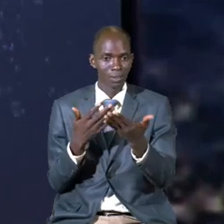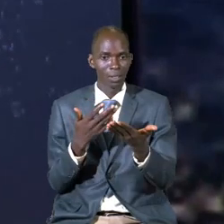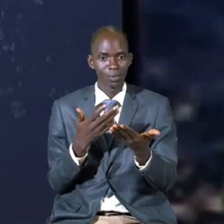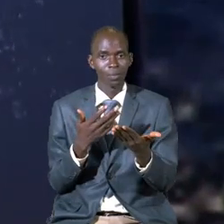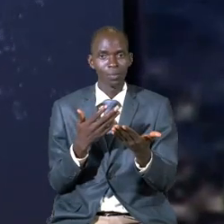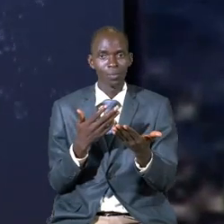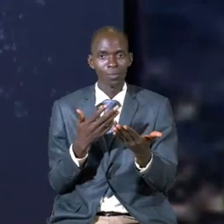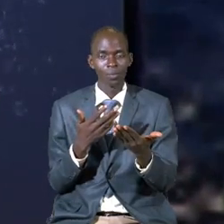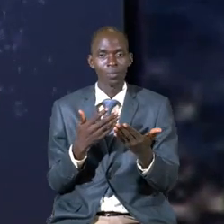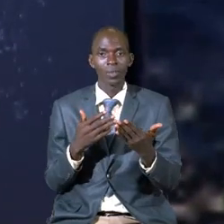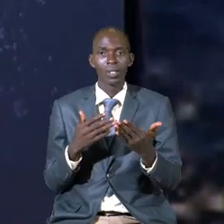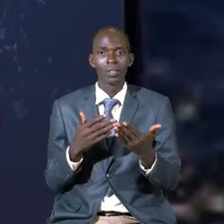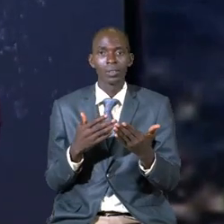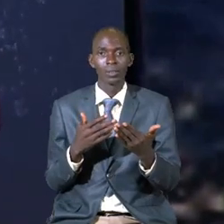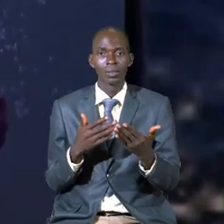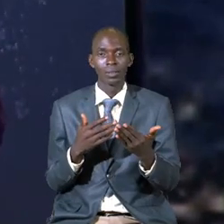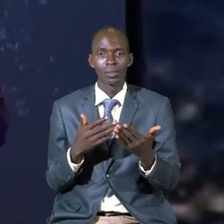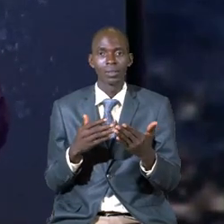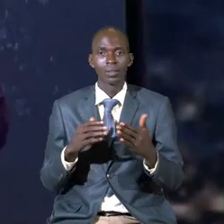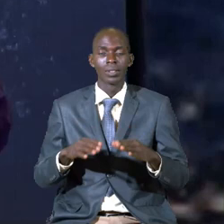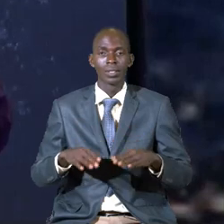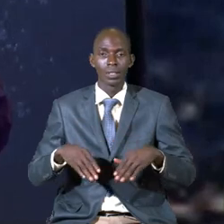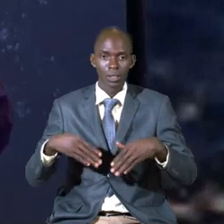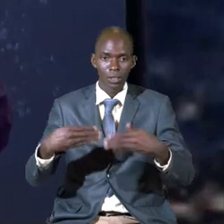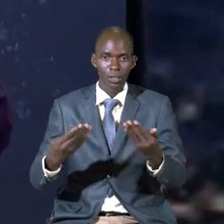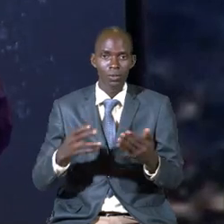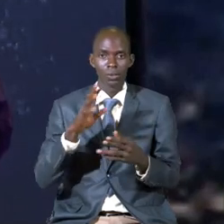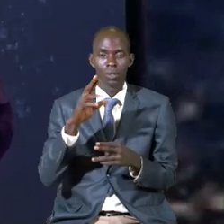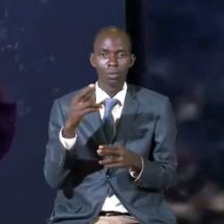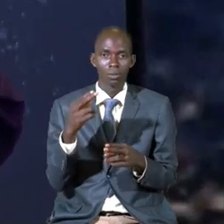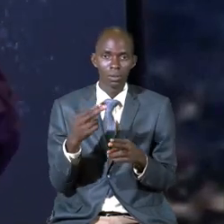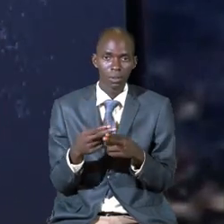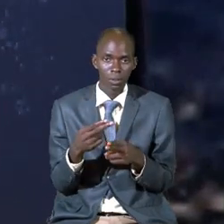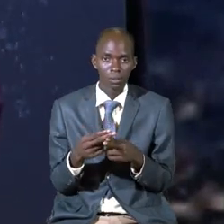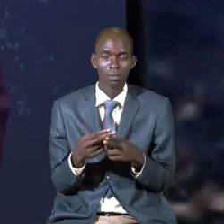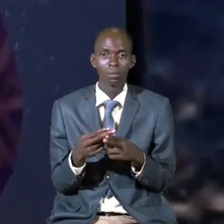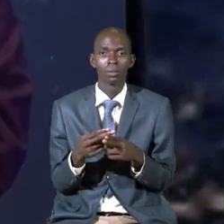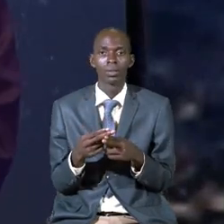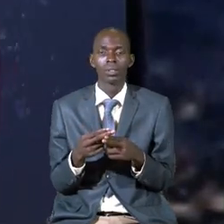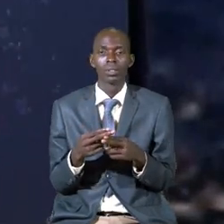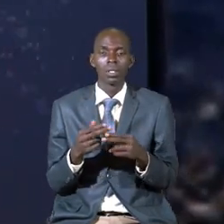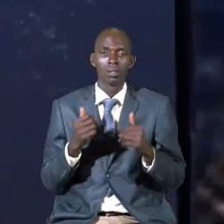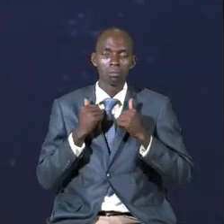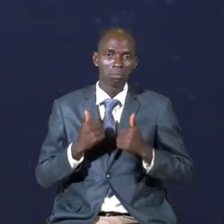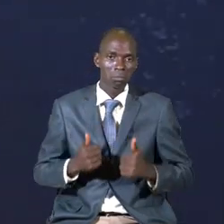give your life give your name give your details